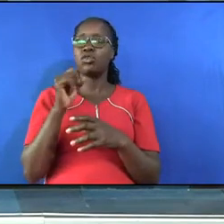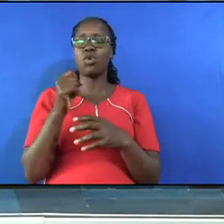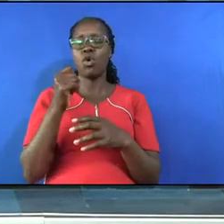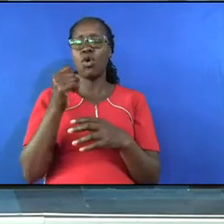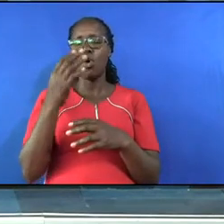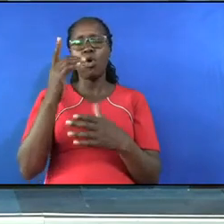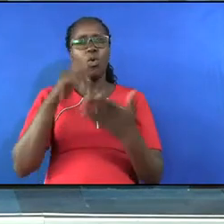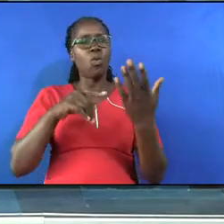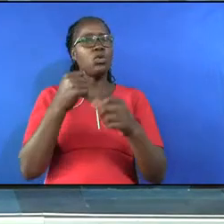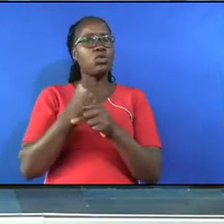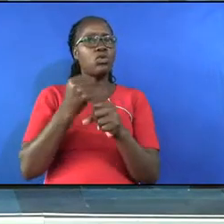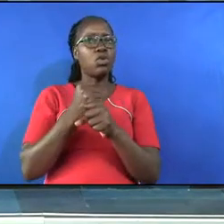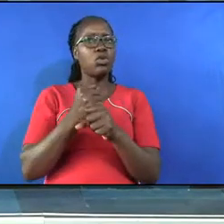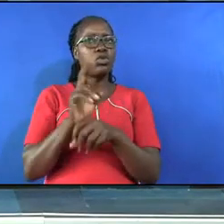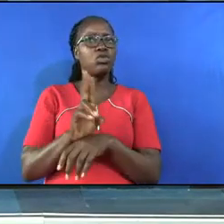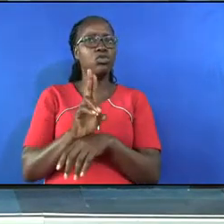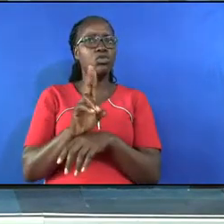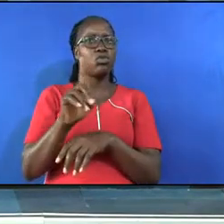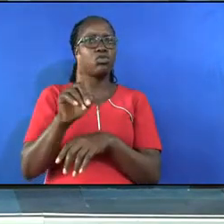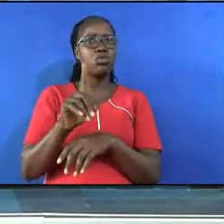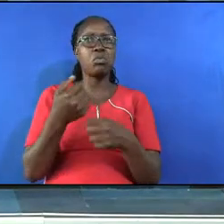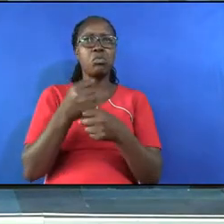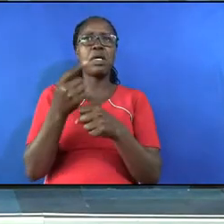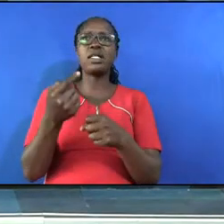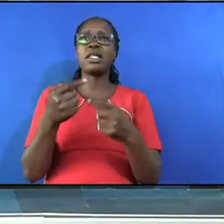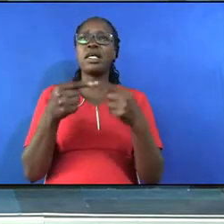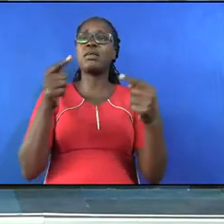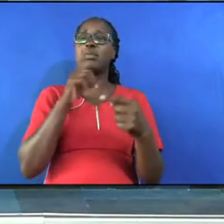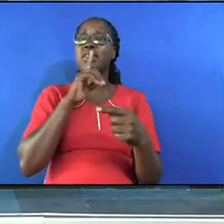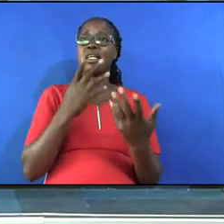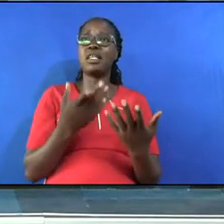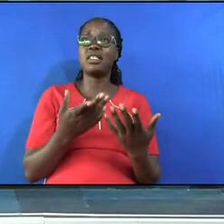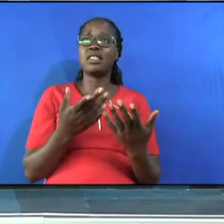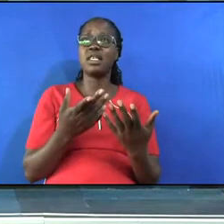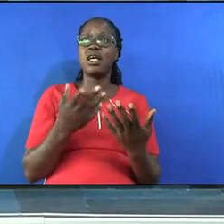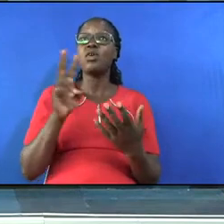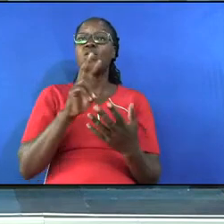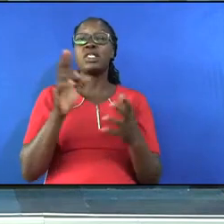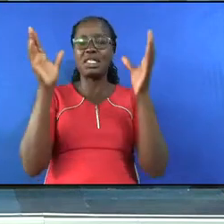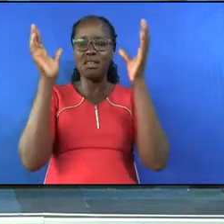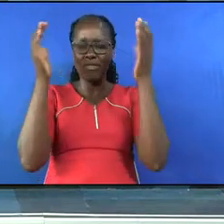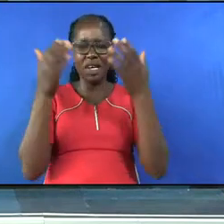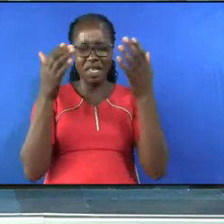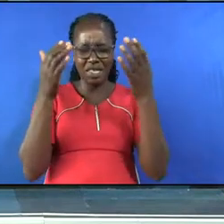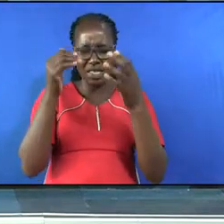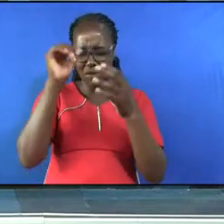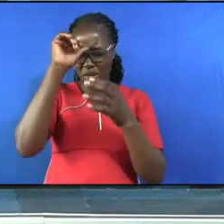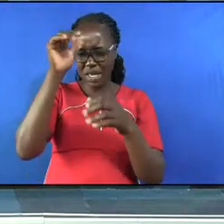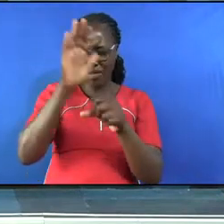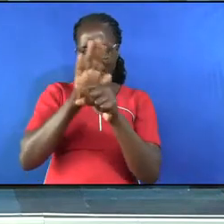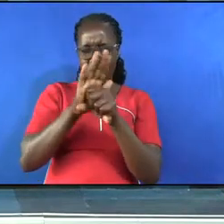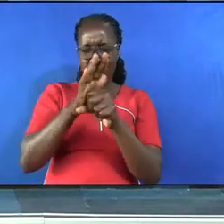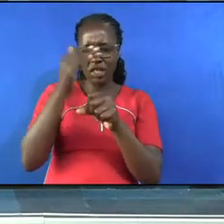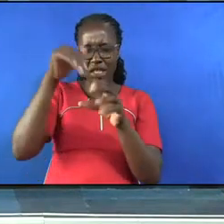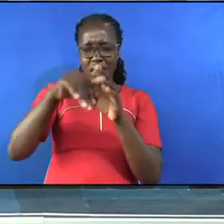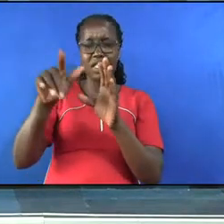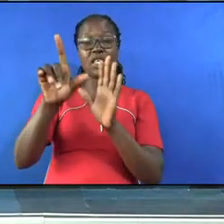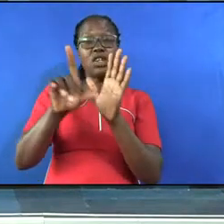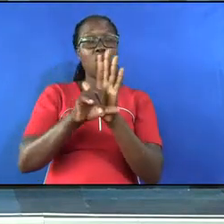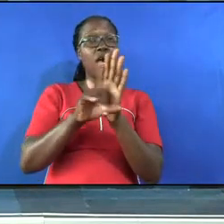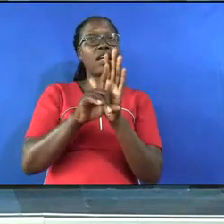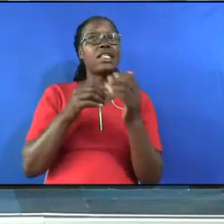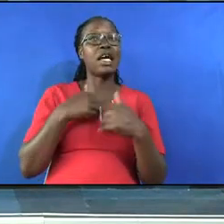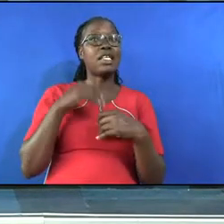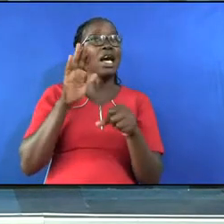why did God need to silence his enemies anyway? So we have seen that the Pharisees were knowledgeable people of the law, and they had